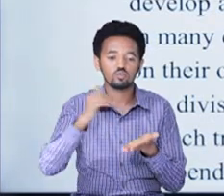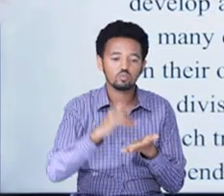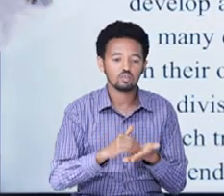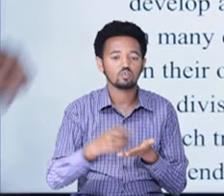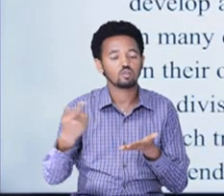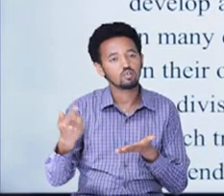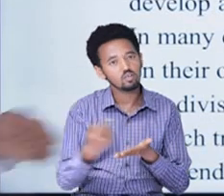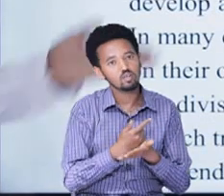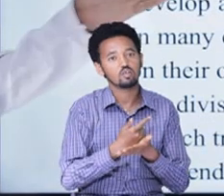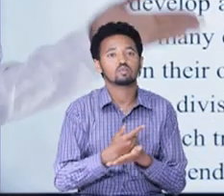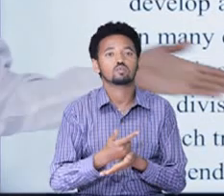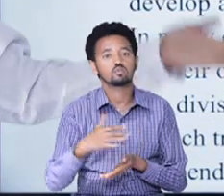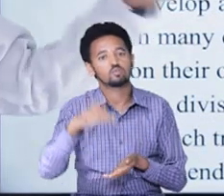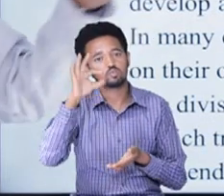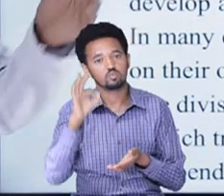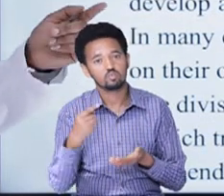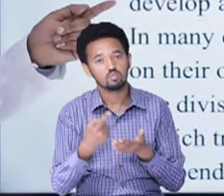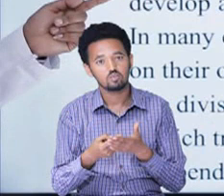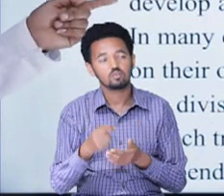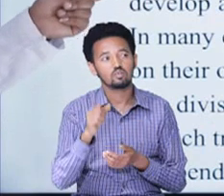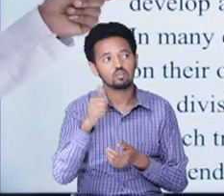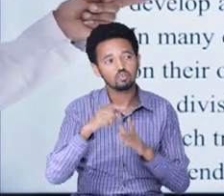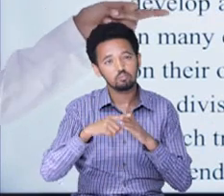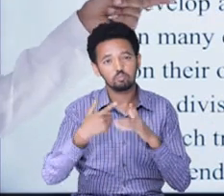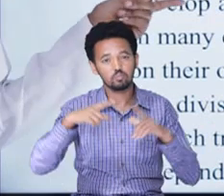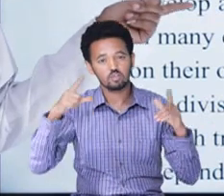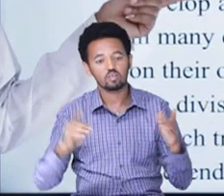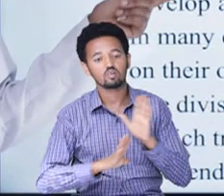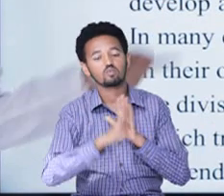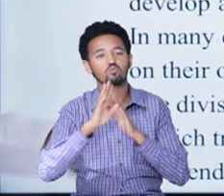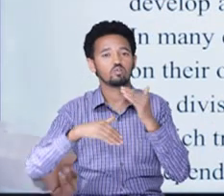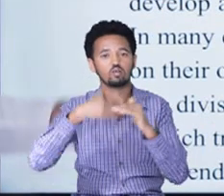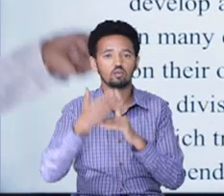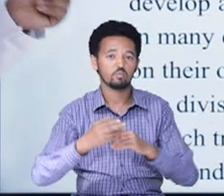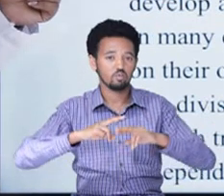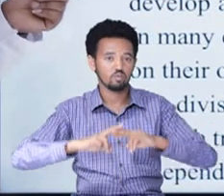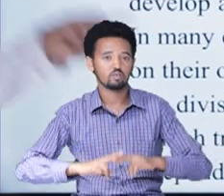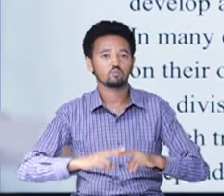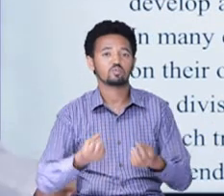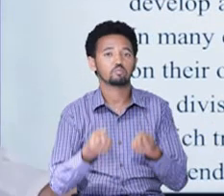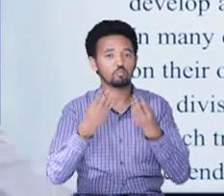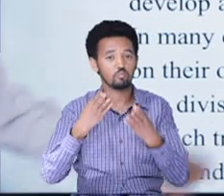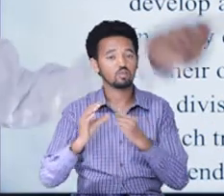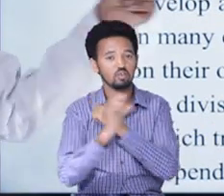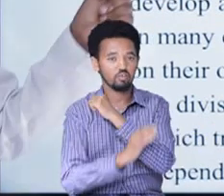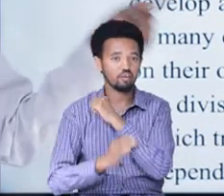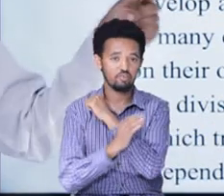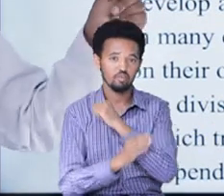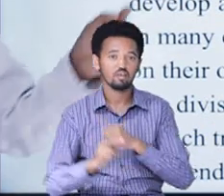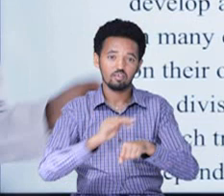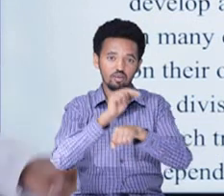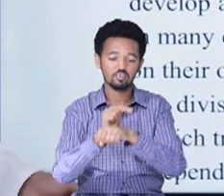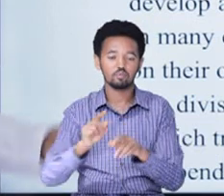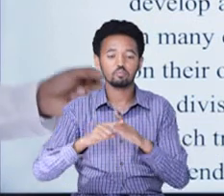But opposite to this idea, however, the tendency began to develop after independence. In many countries,